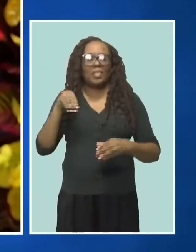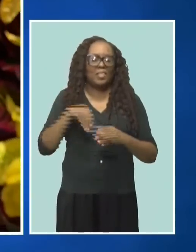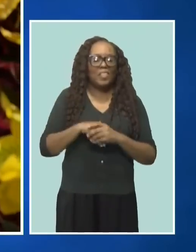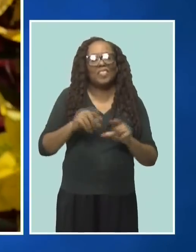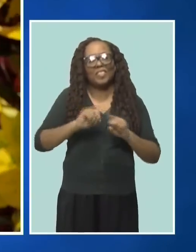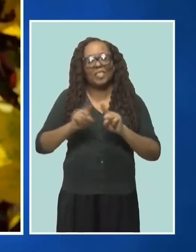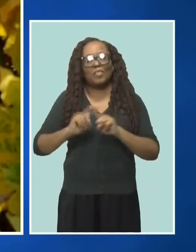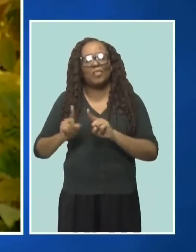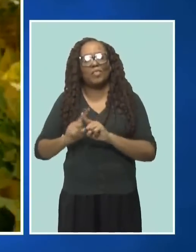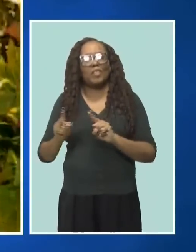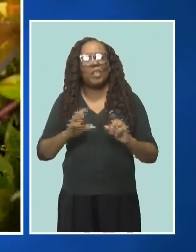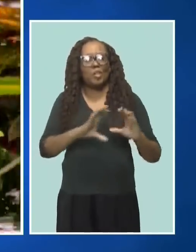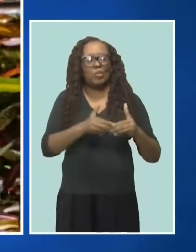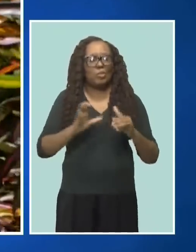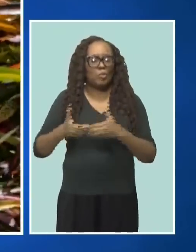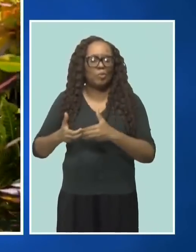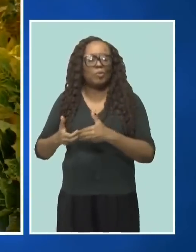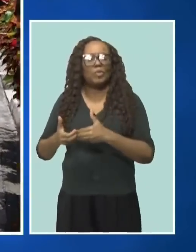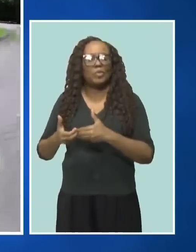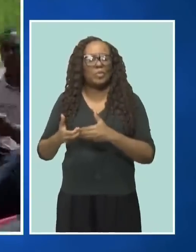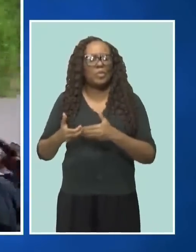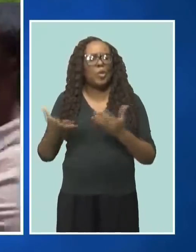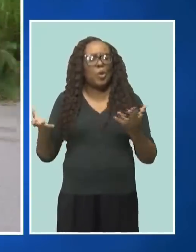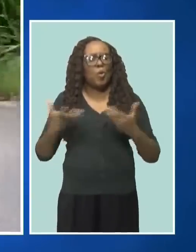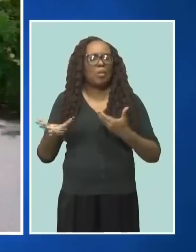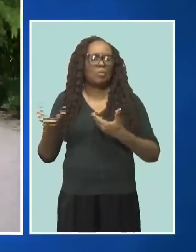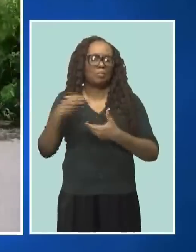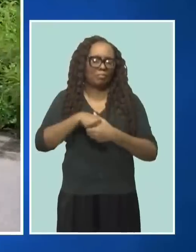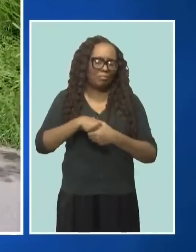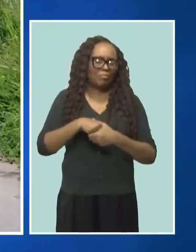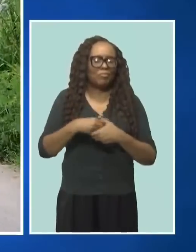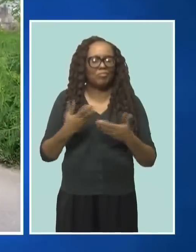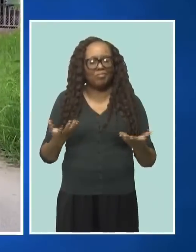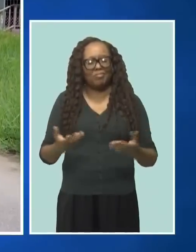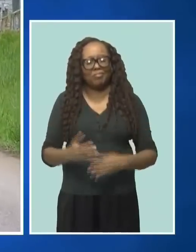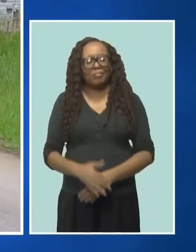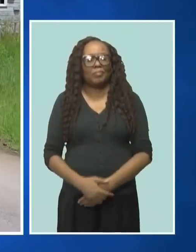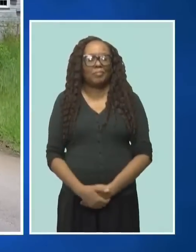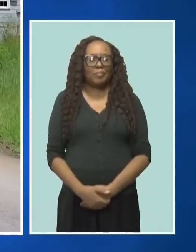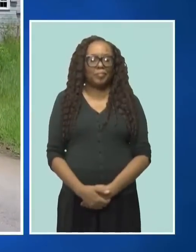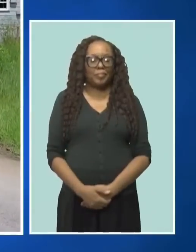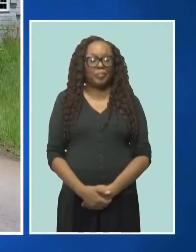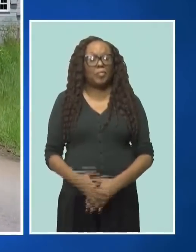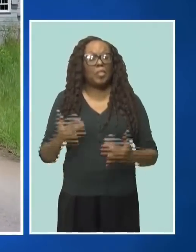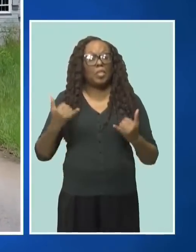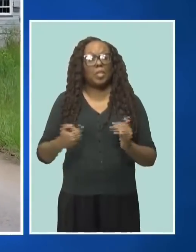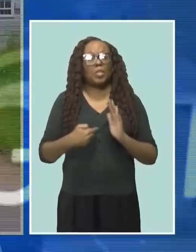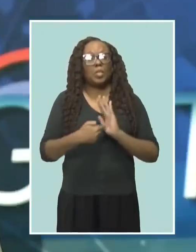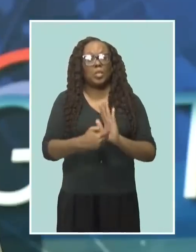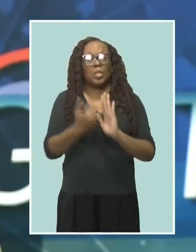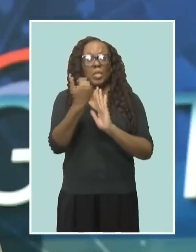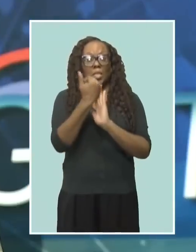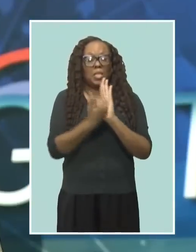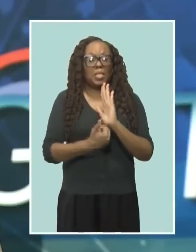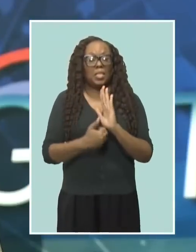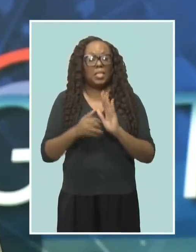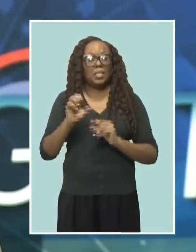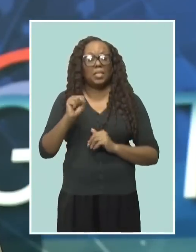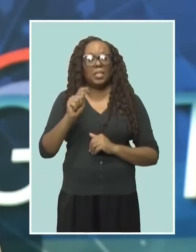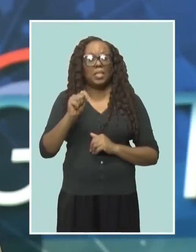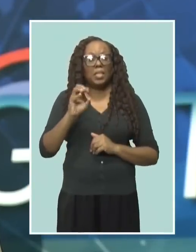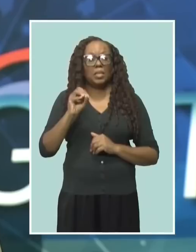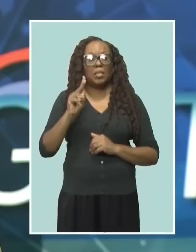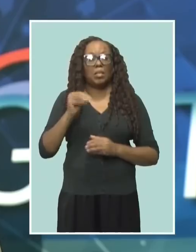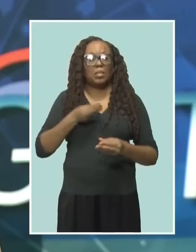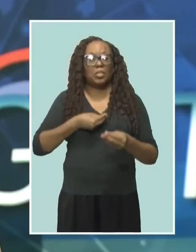organizations interested in coming on board. Trevor Thorpe for the business report. Here's how the